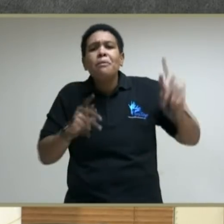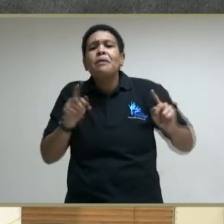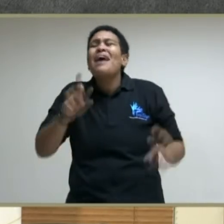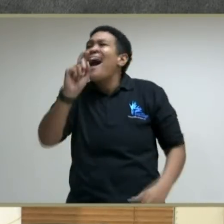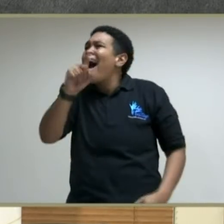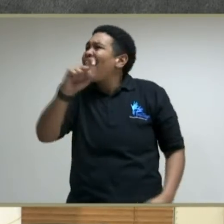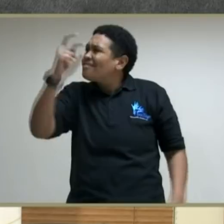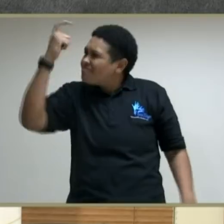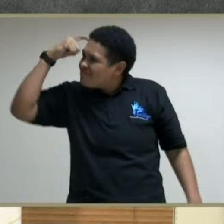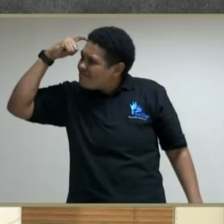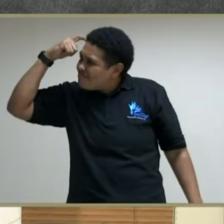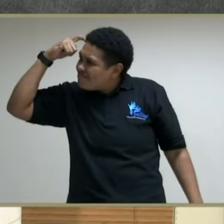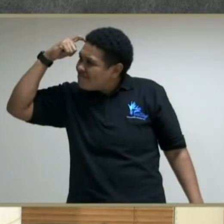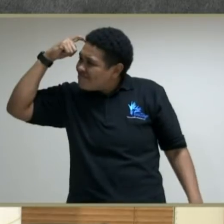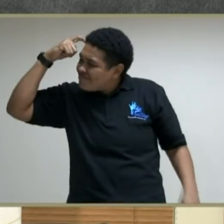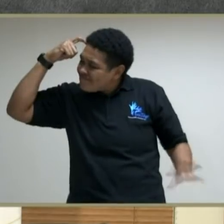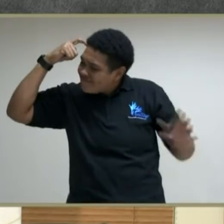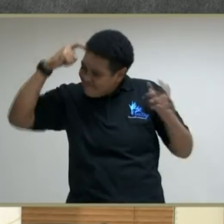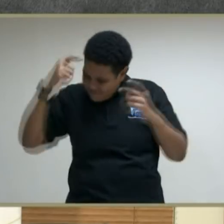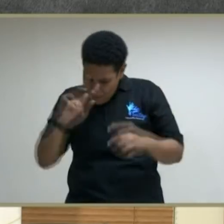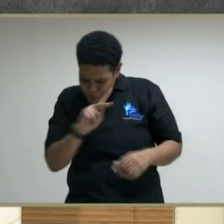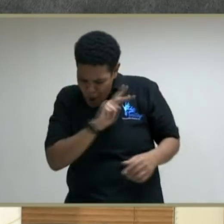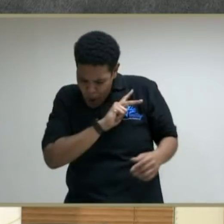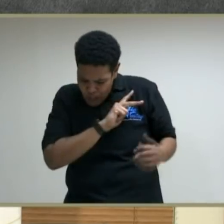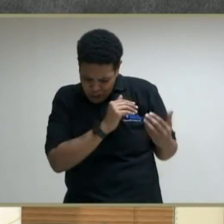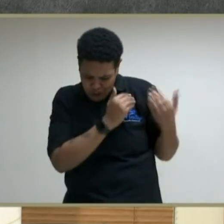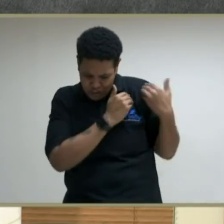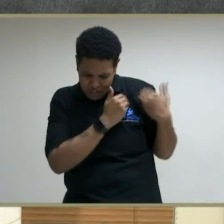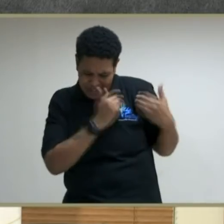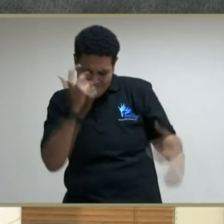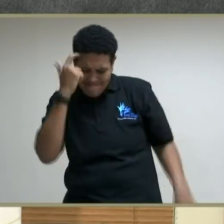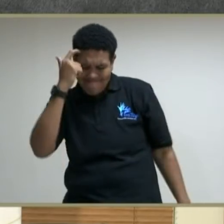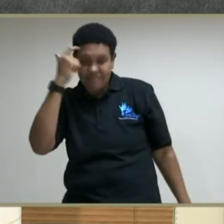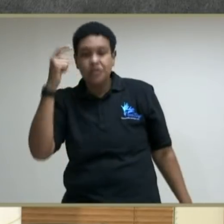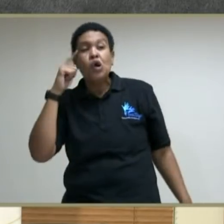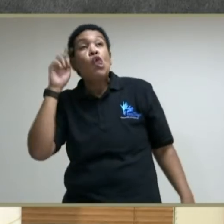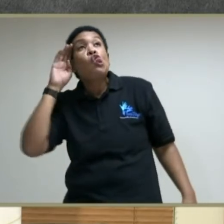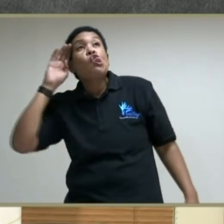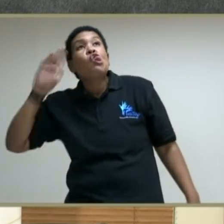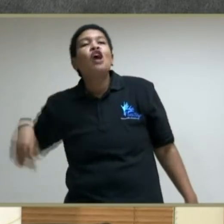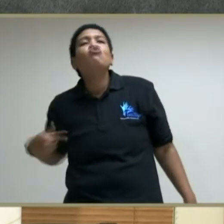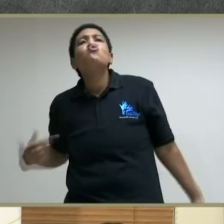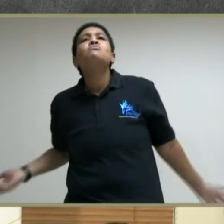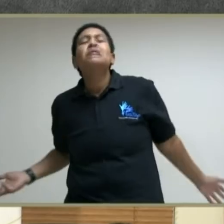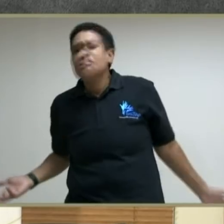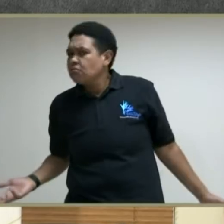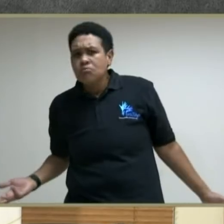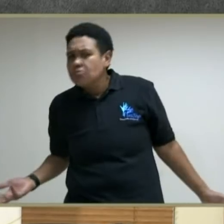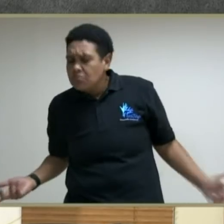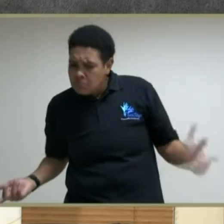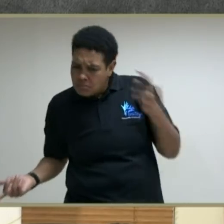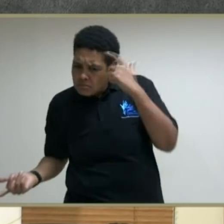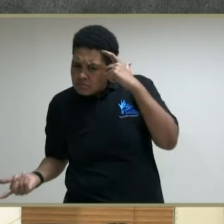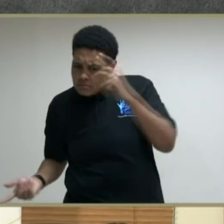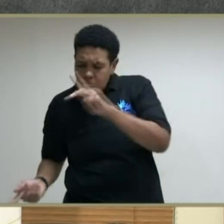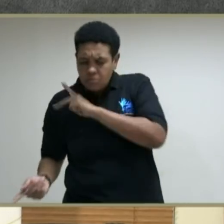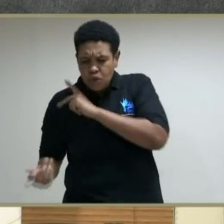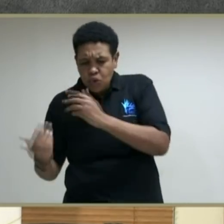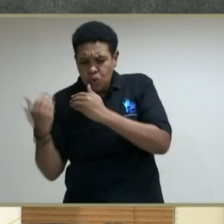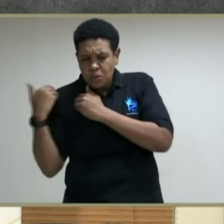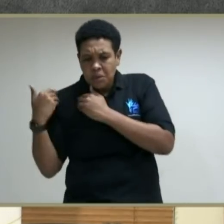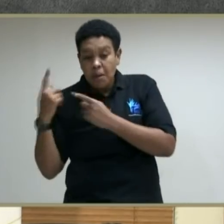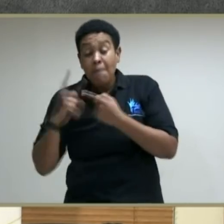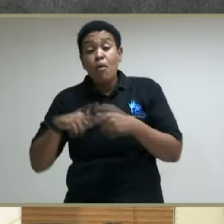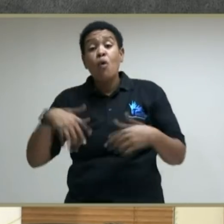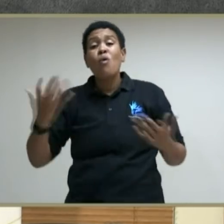to take the personal responsibility very, very seriously in decreasing exposure, and they have to get